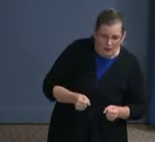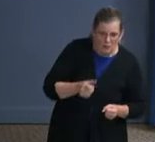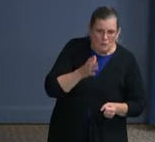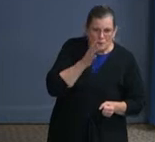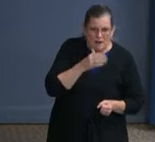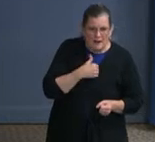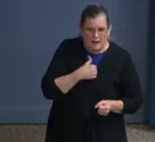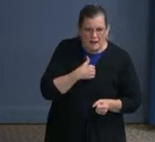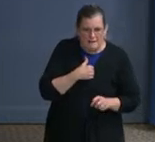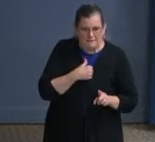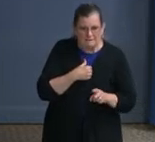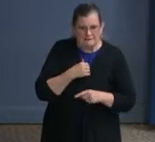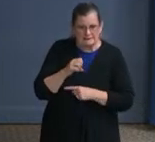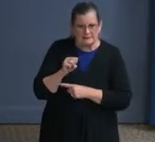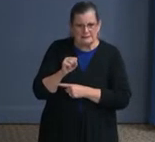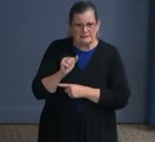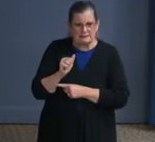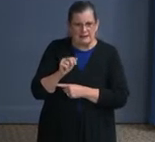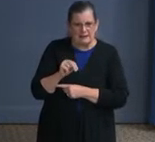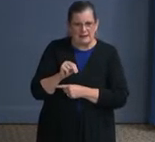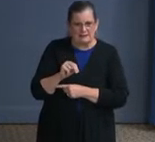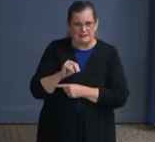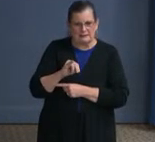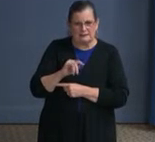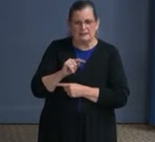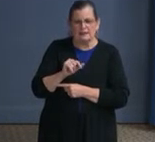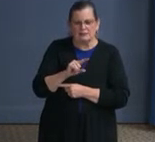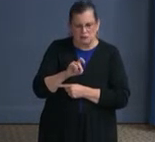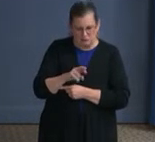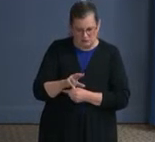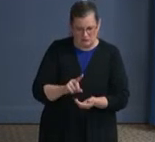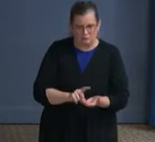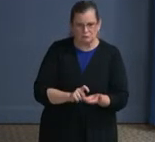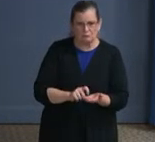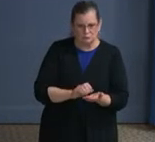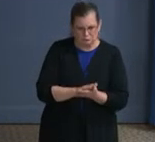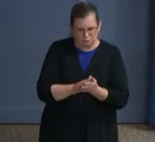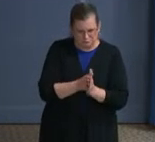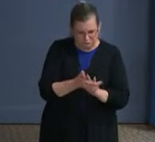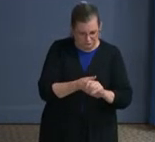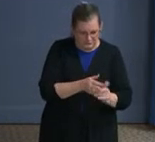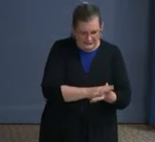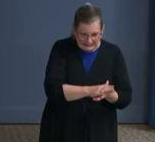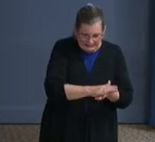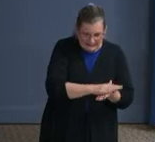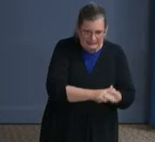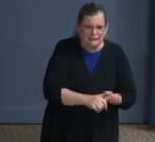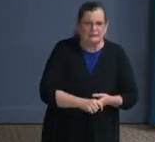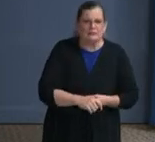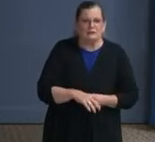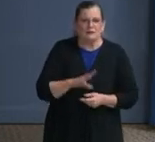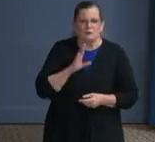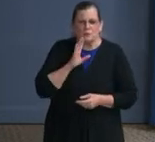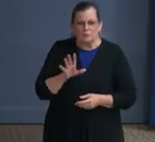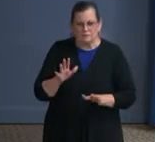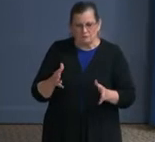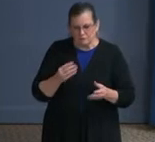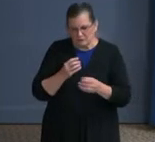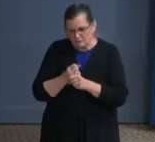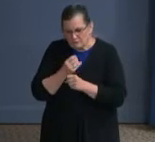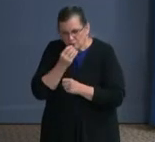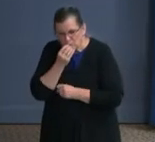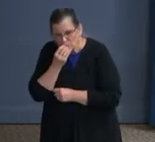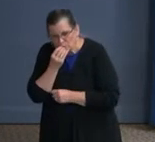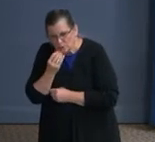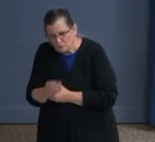their face covering for the day, which will be required throughout the day. They'll also receive meals. There'll be morning activities. Students